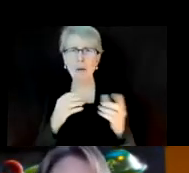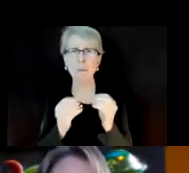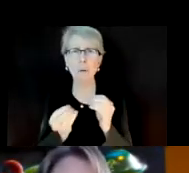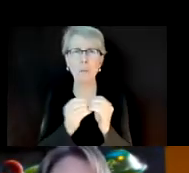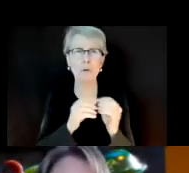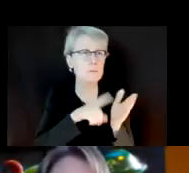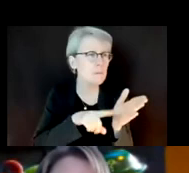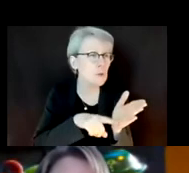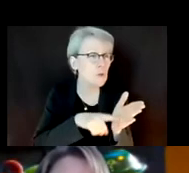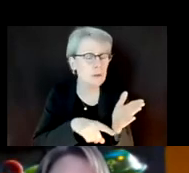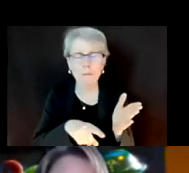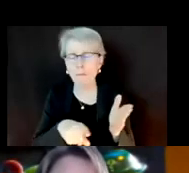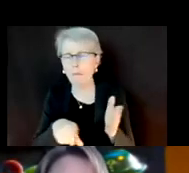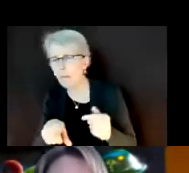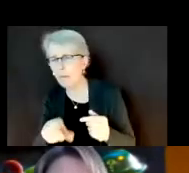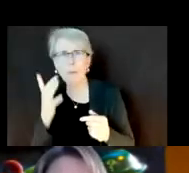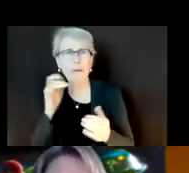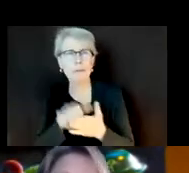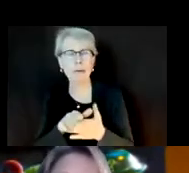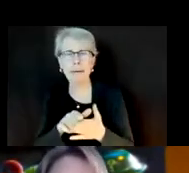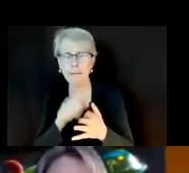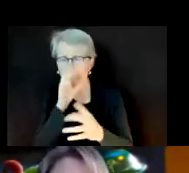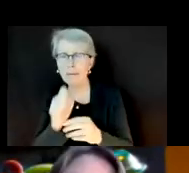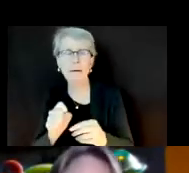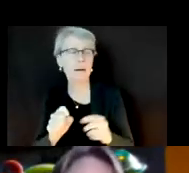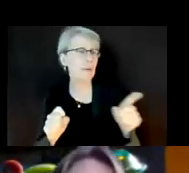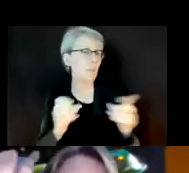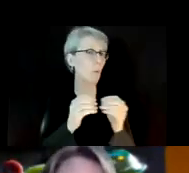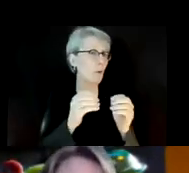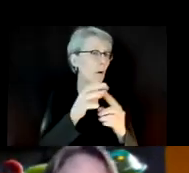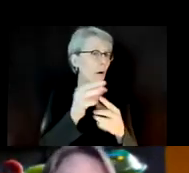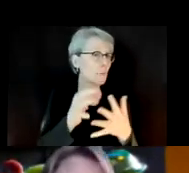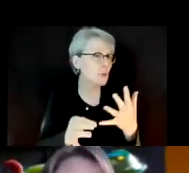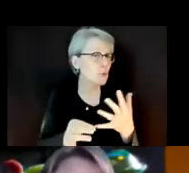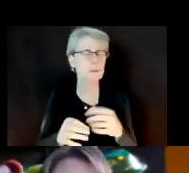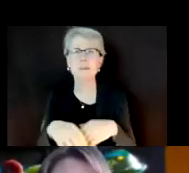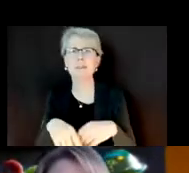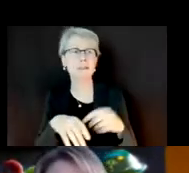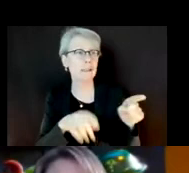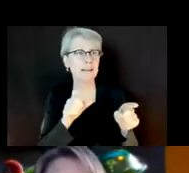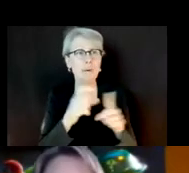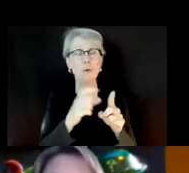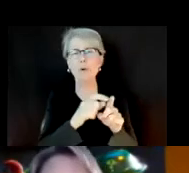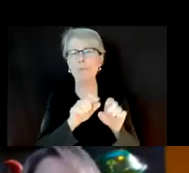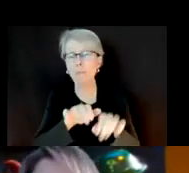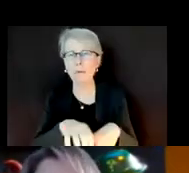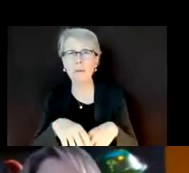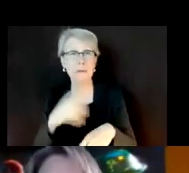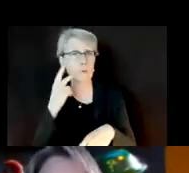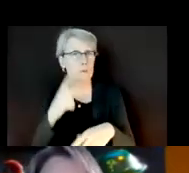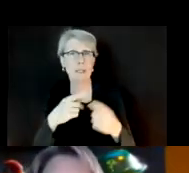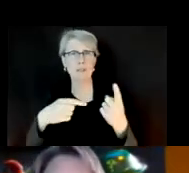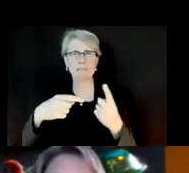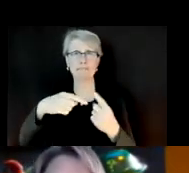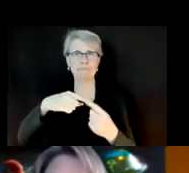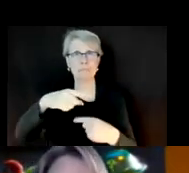figure out why that is, and maybe get some more language, and you go back and you put that in, and it's just sort of a virtuous cycle.